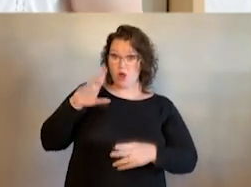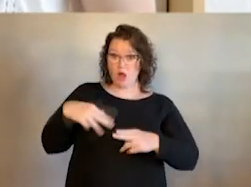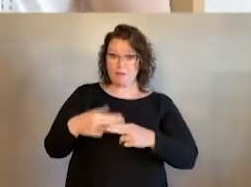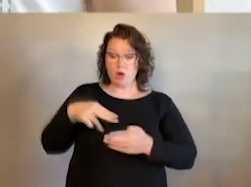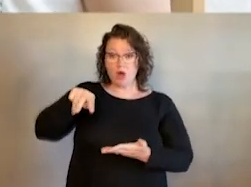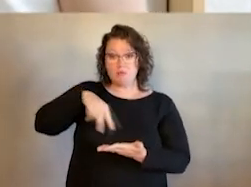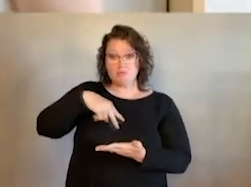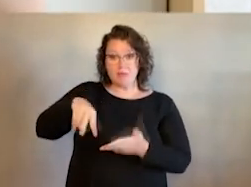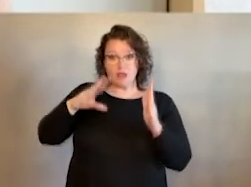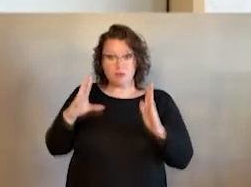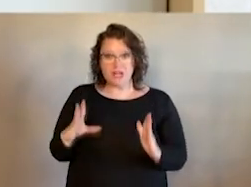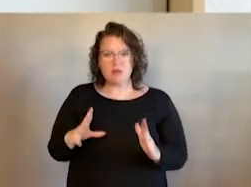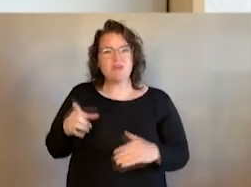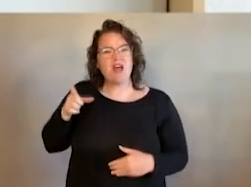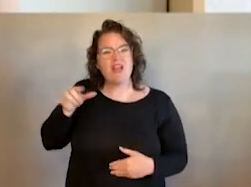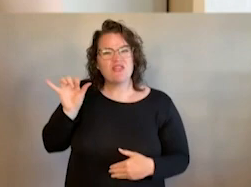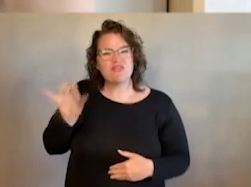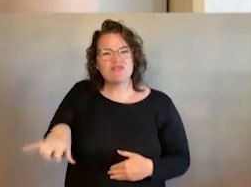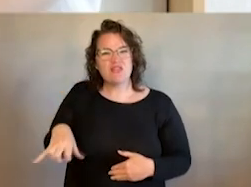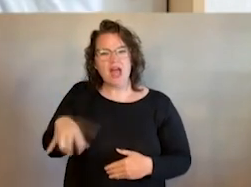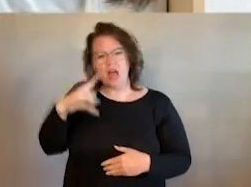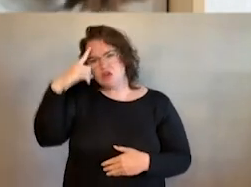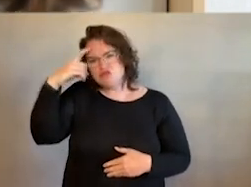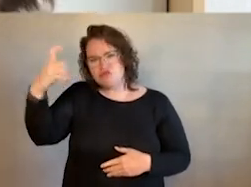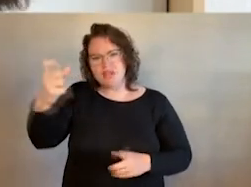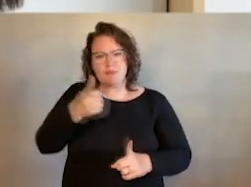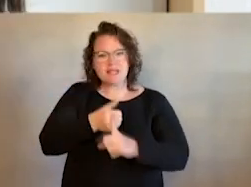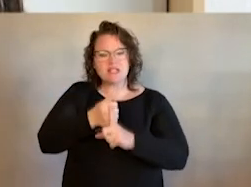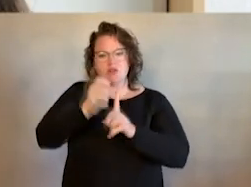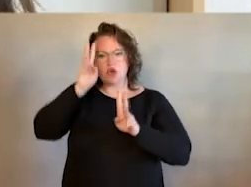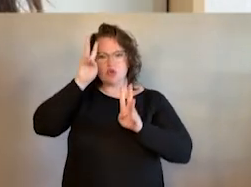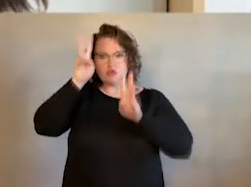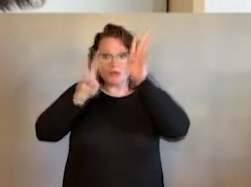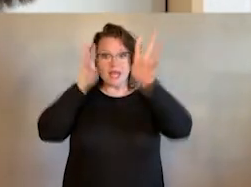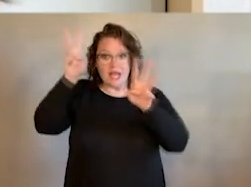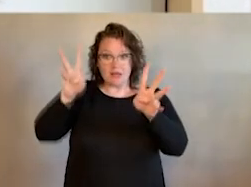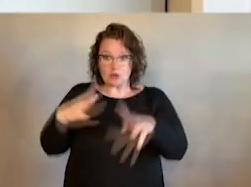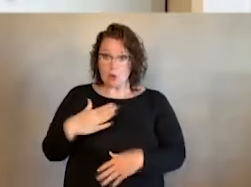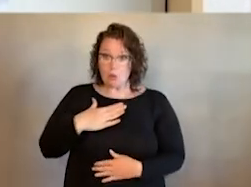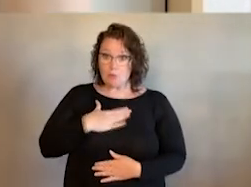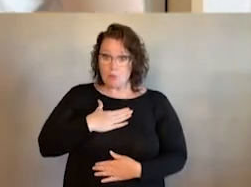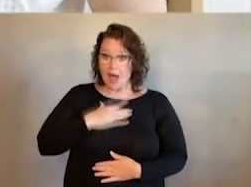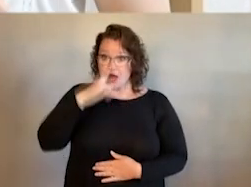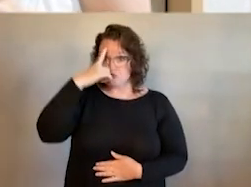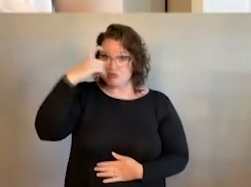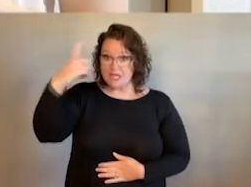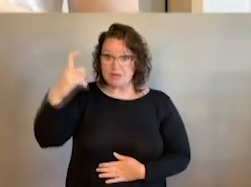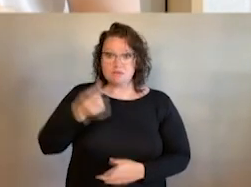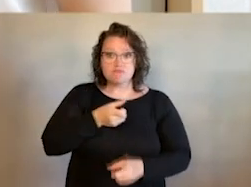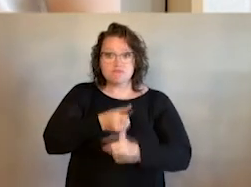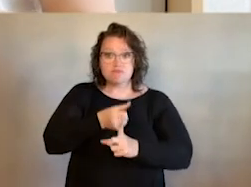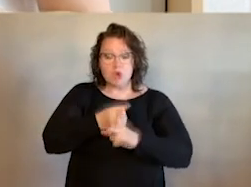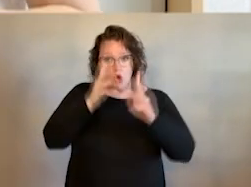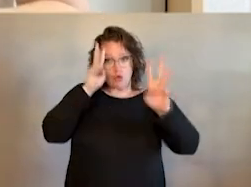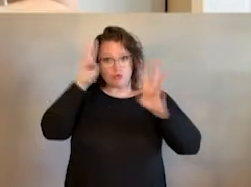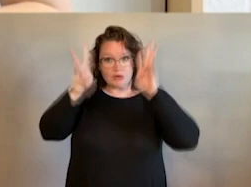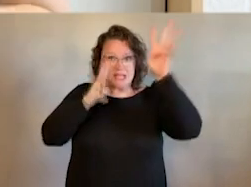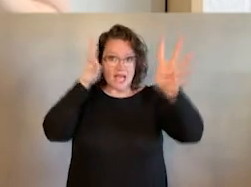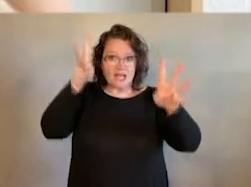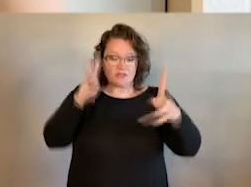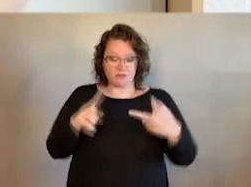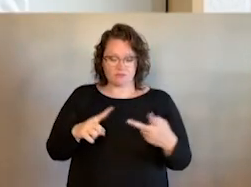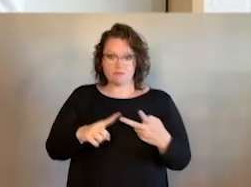was a creative dream. So I am a creative dreamer. My dreams